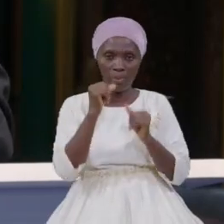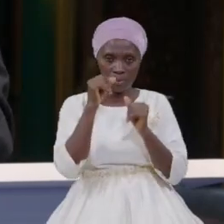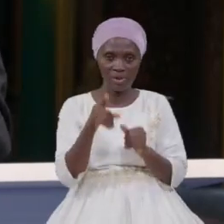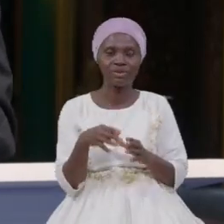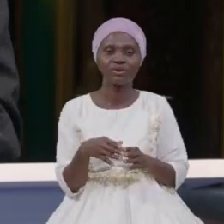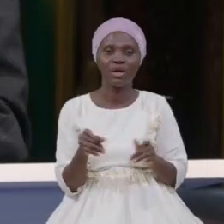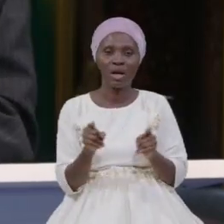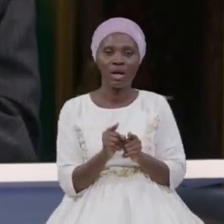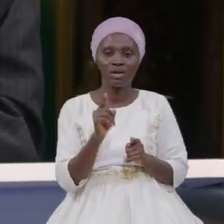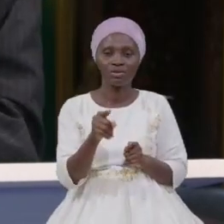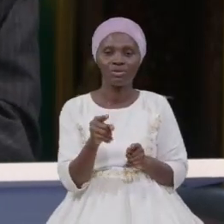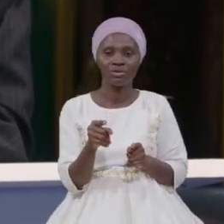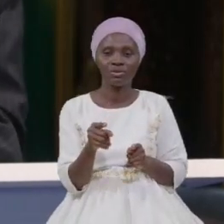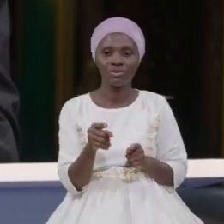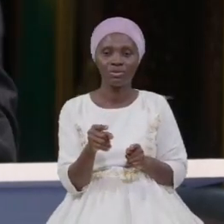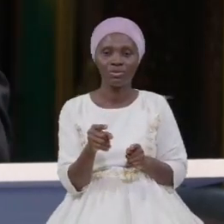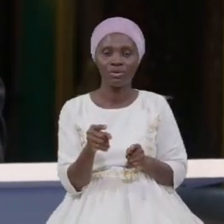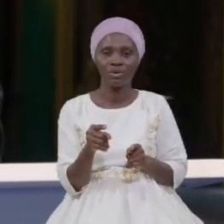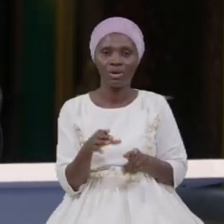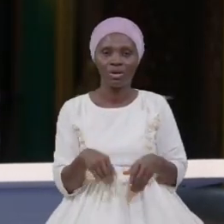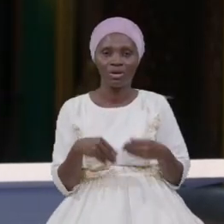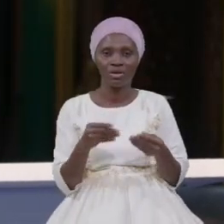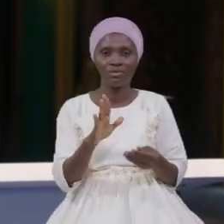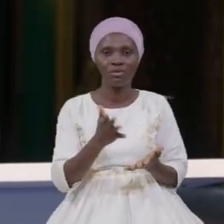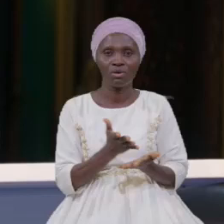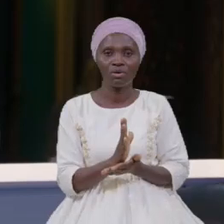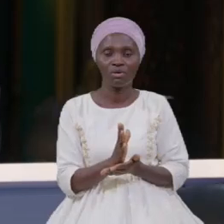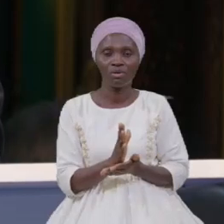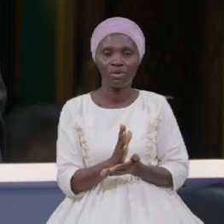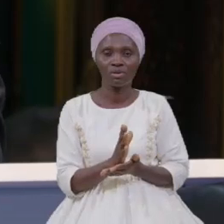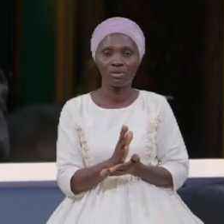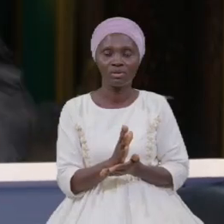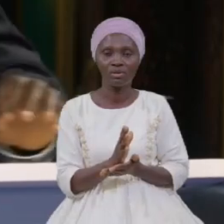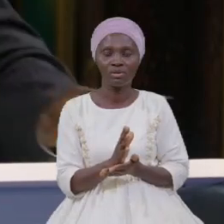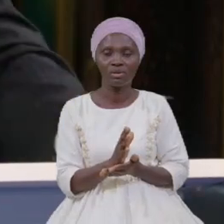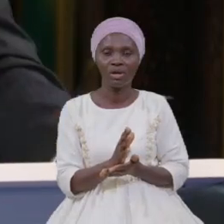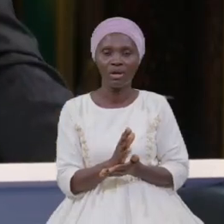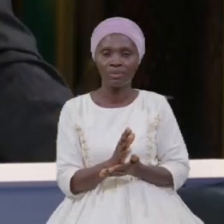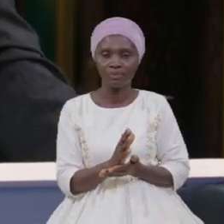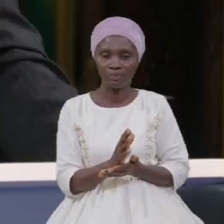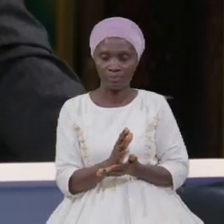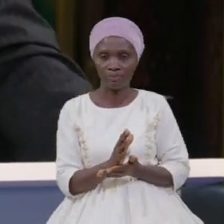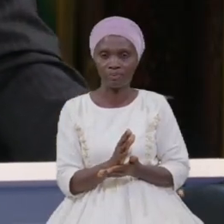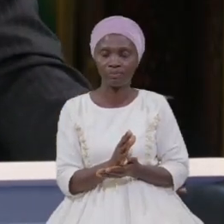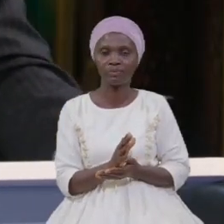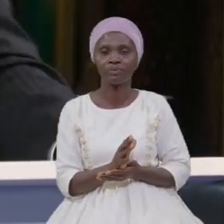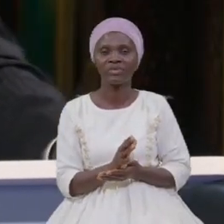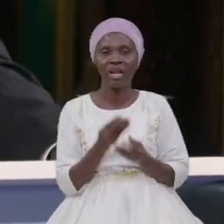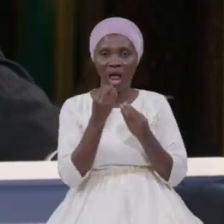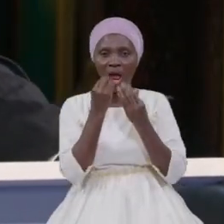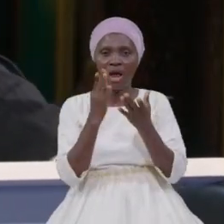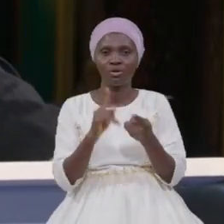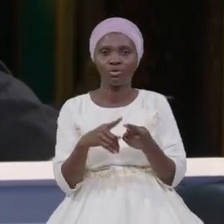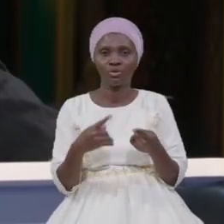give your correct details to the counselor. And in all other